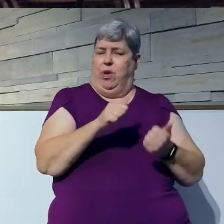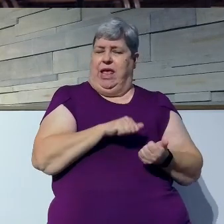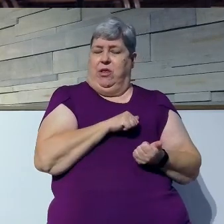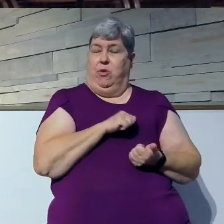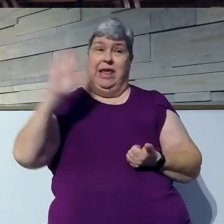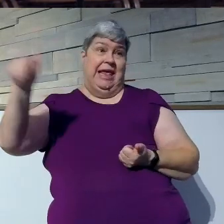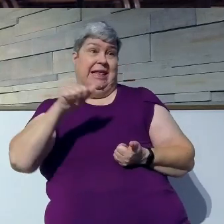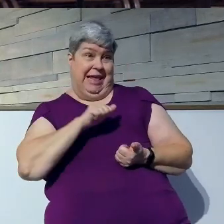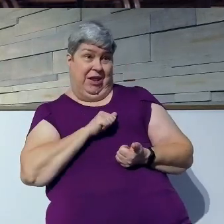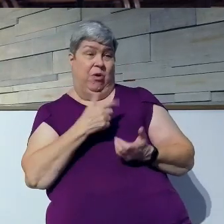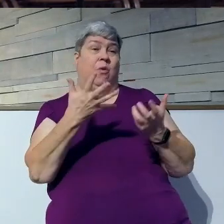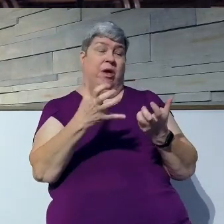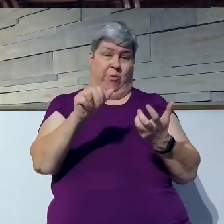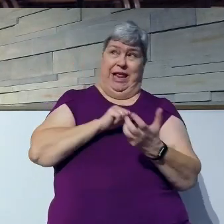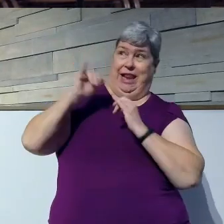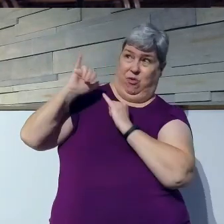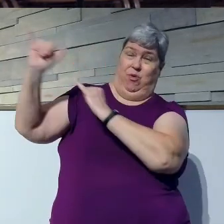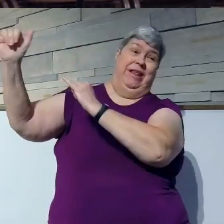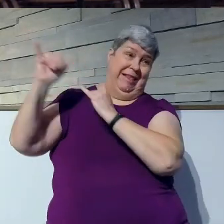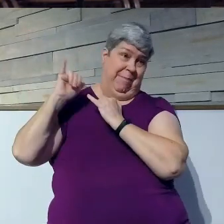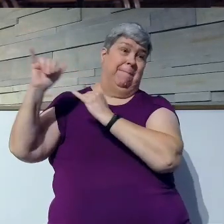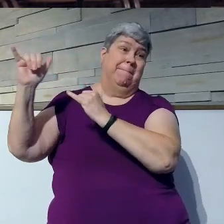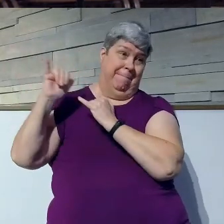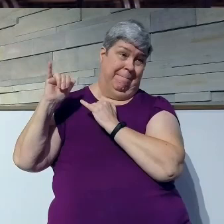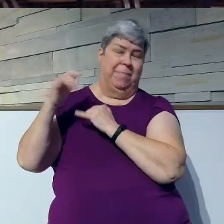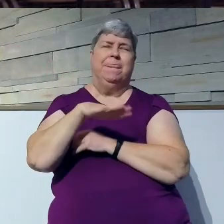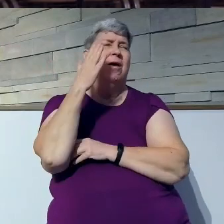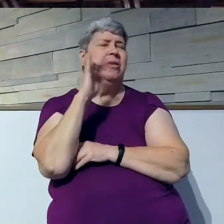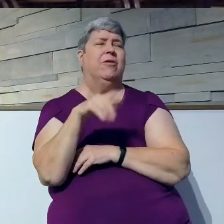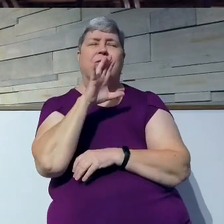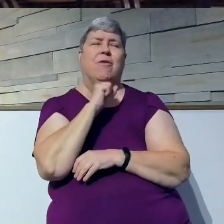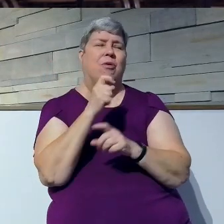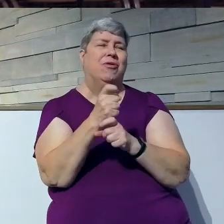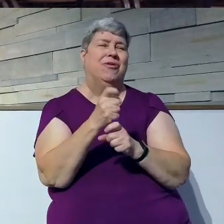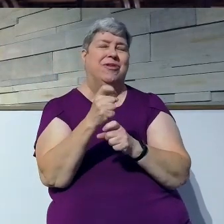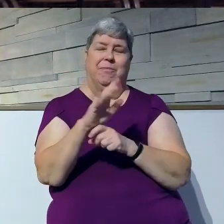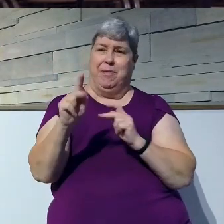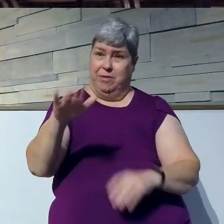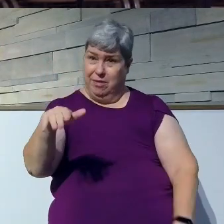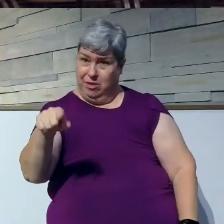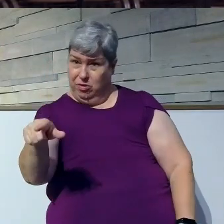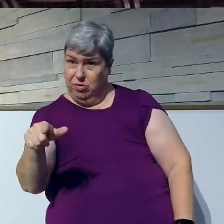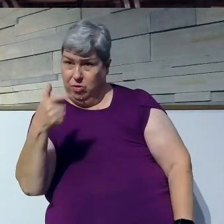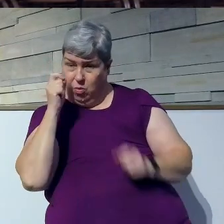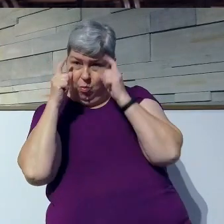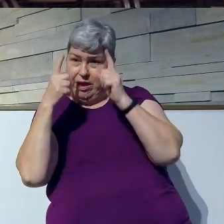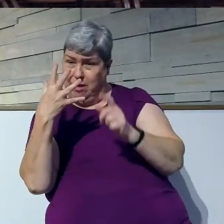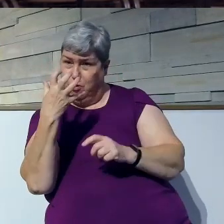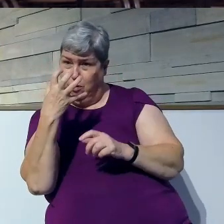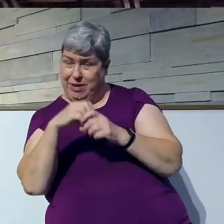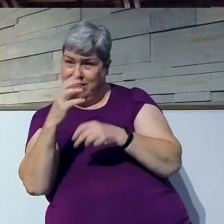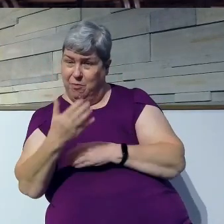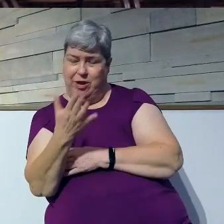Jesus' attitude is what we want our attitudes to be. Y'all know the old joke. People ask Kathy, do you wake up grumpy in the morning? And she